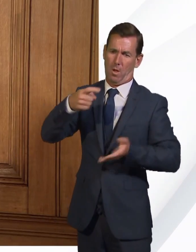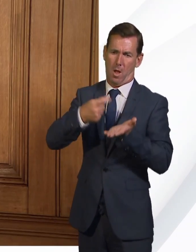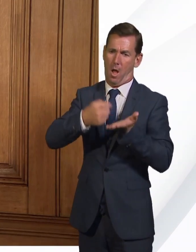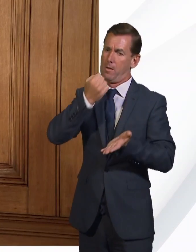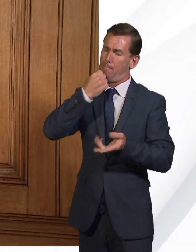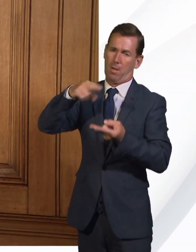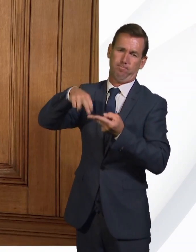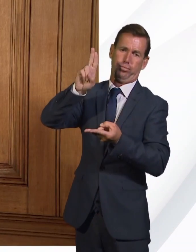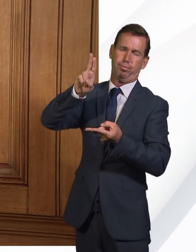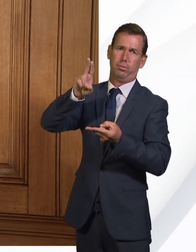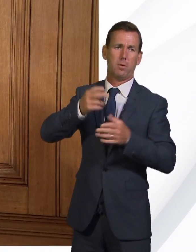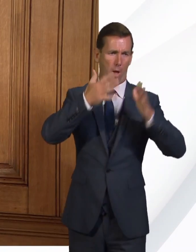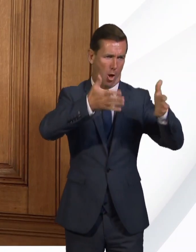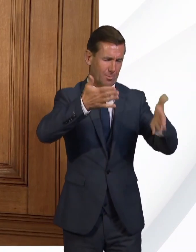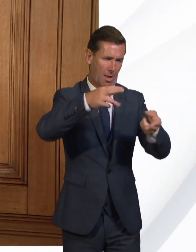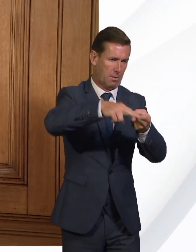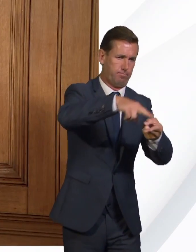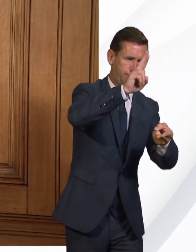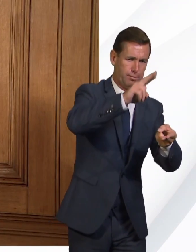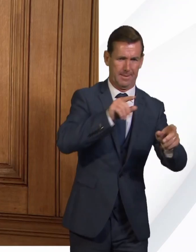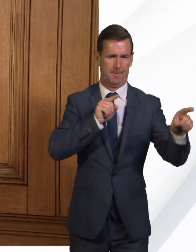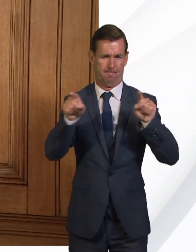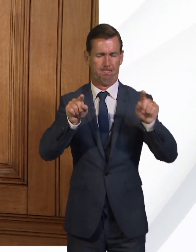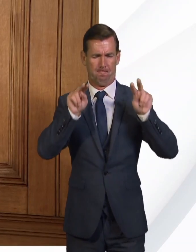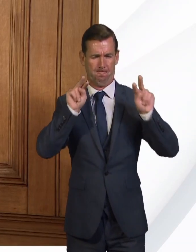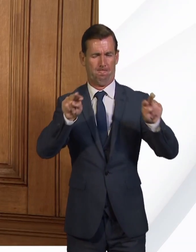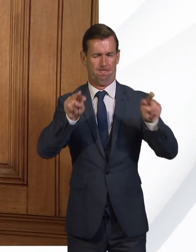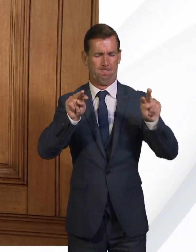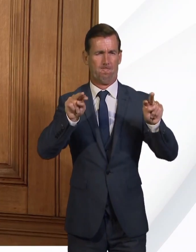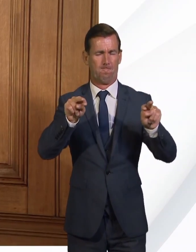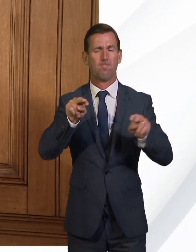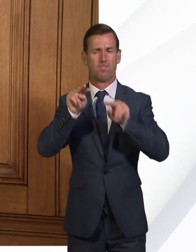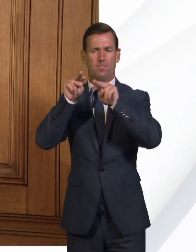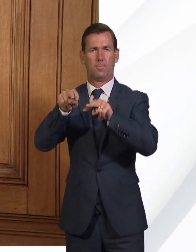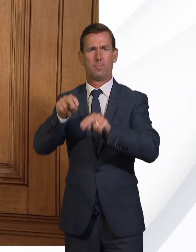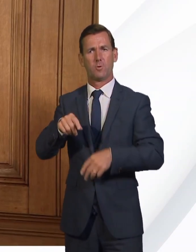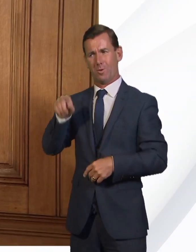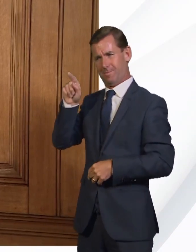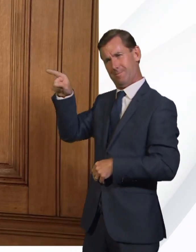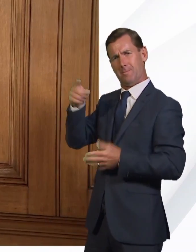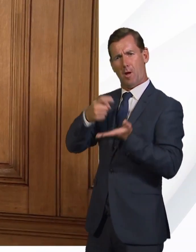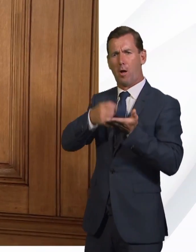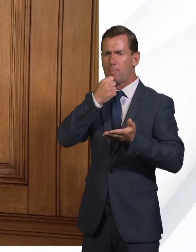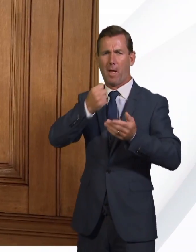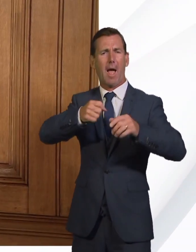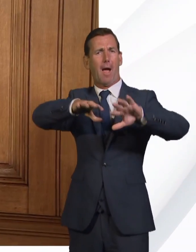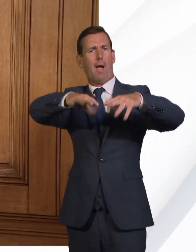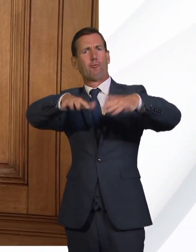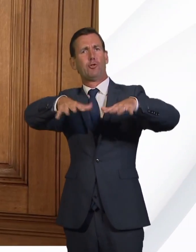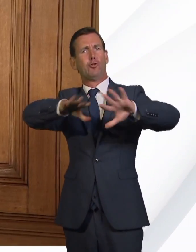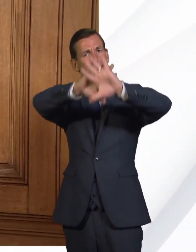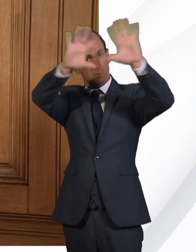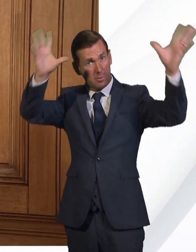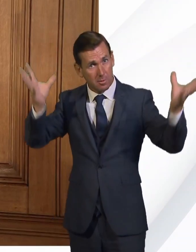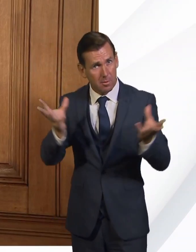interest, hospitals also, and we keep an eye on those. So this is very much a national average, but it's quite likely in